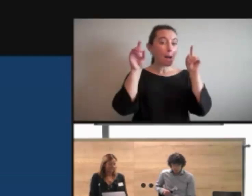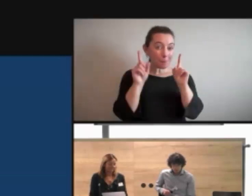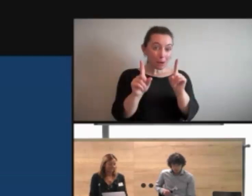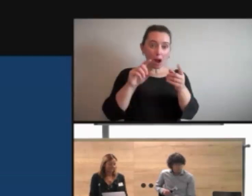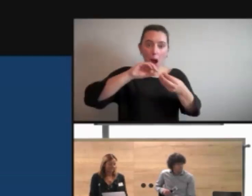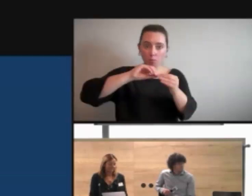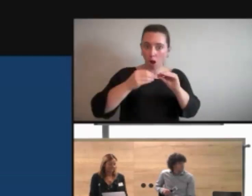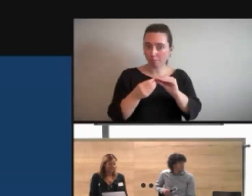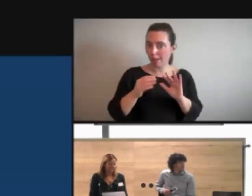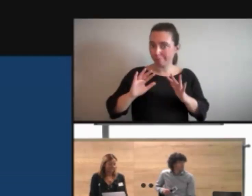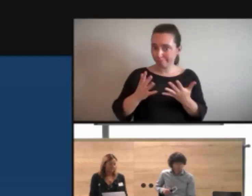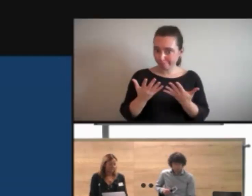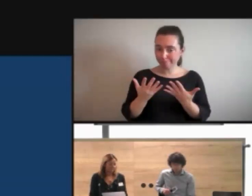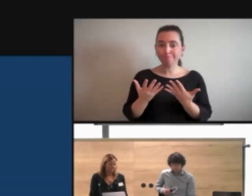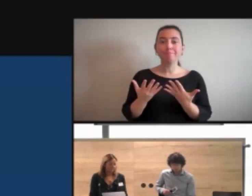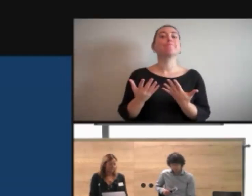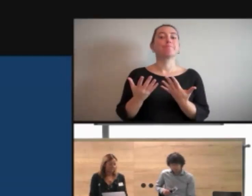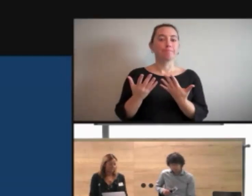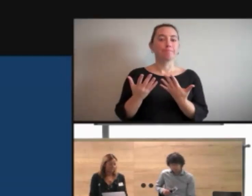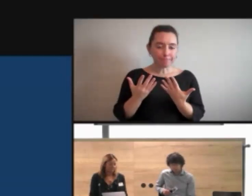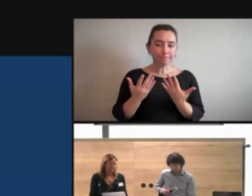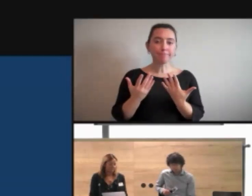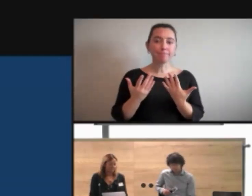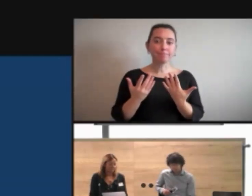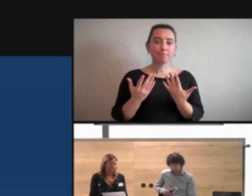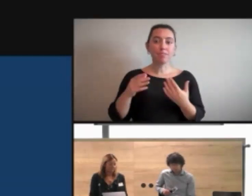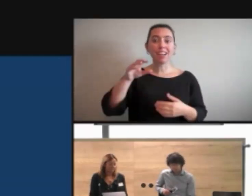next slide please, is that EN